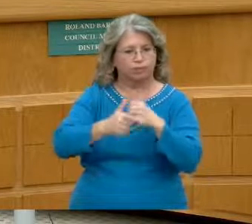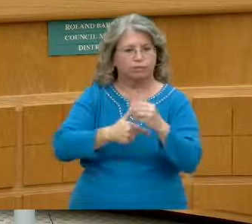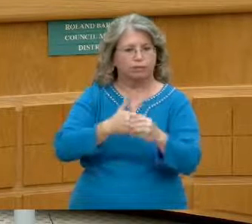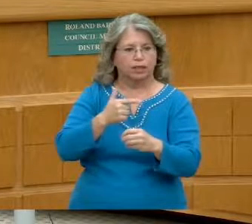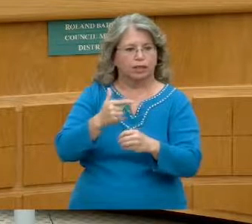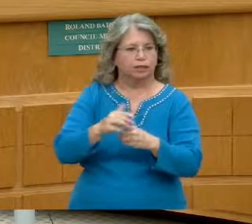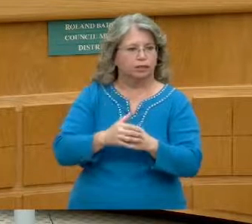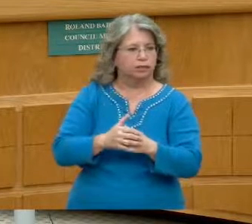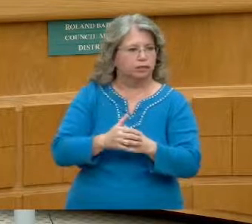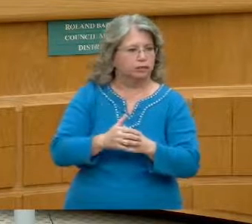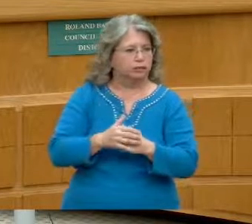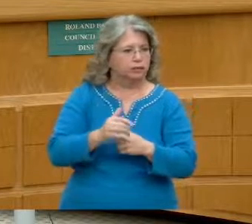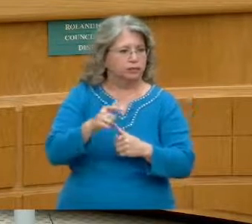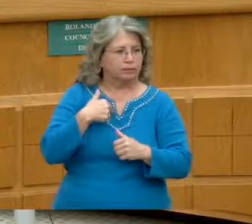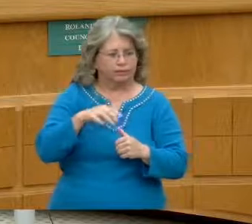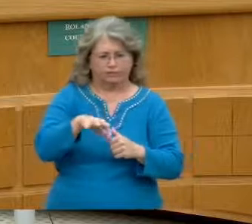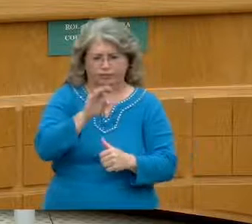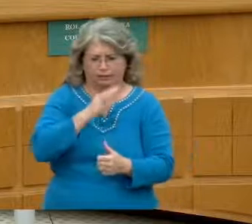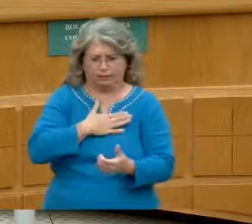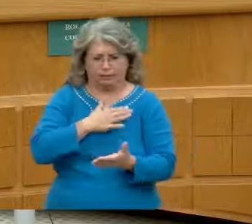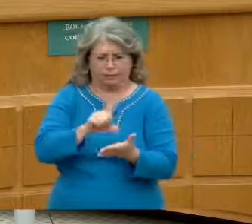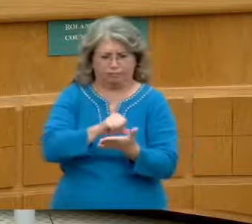happened to that summary page I had.